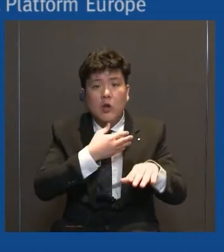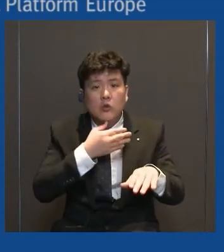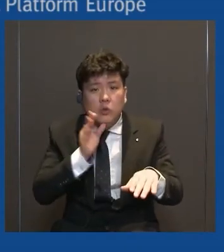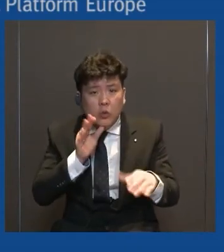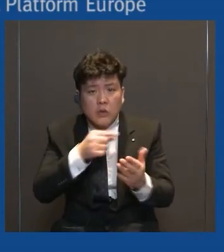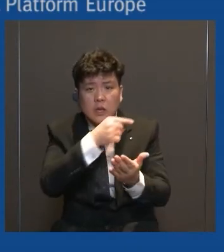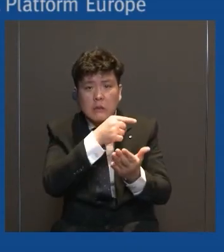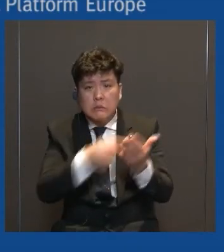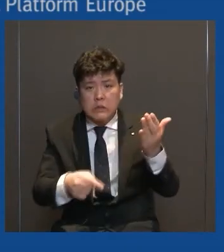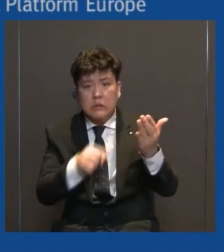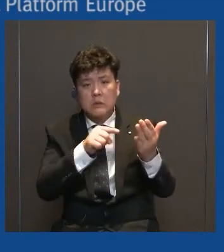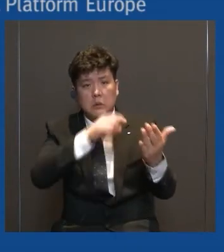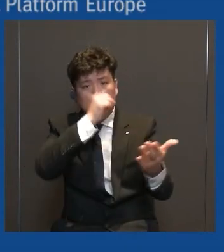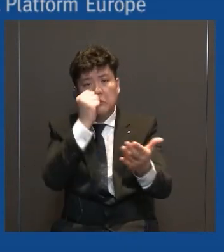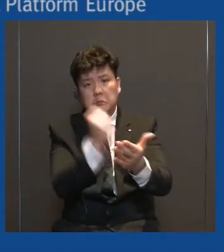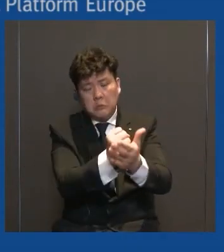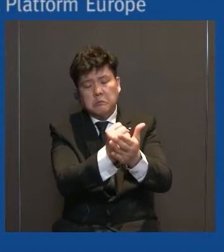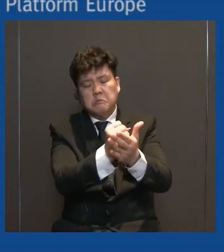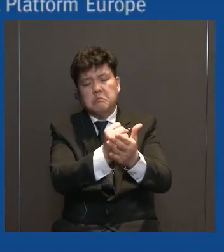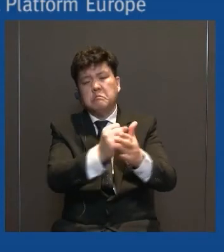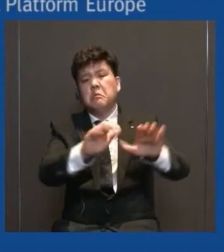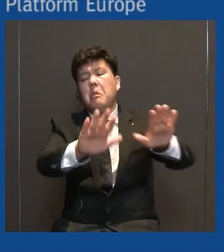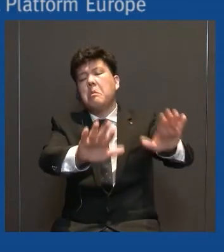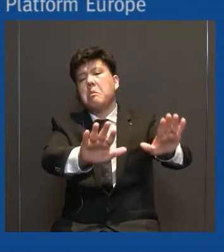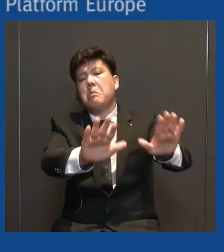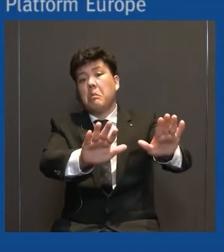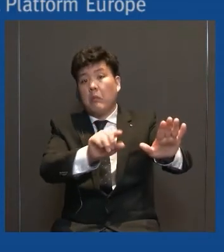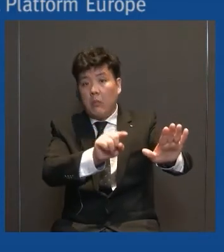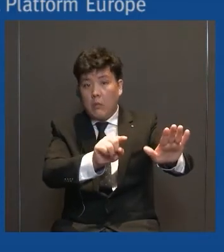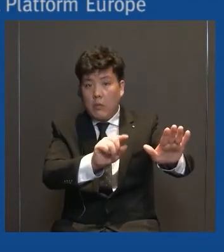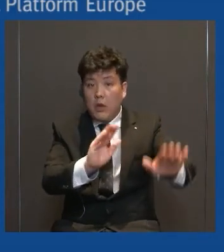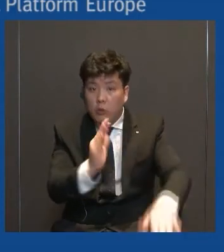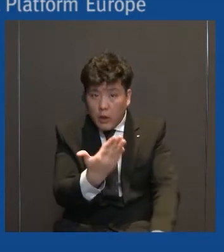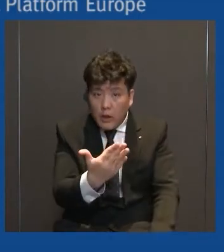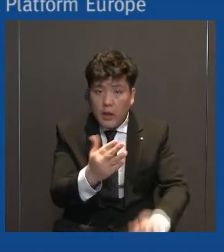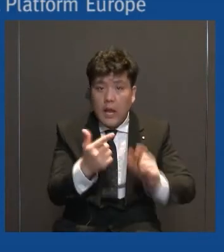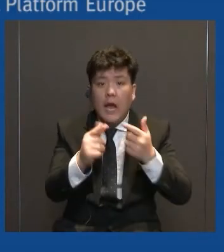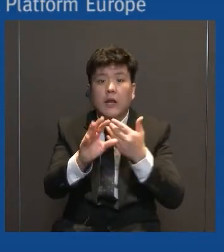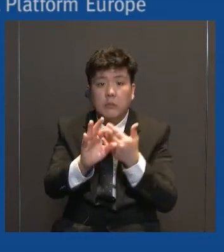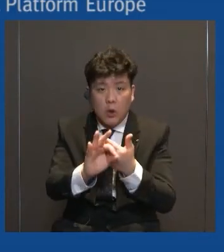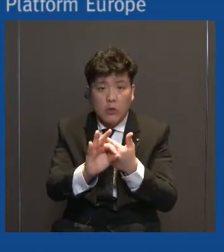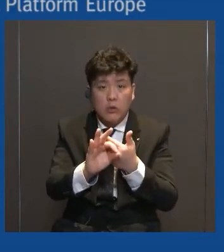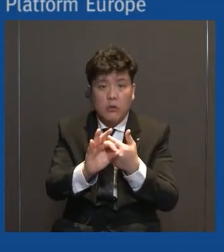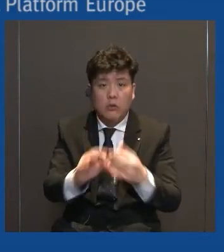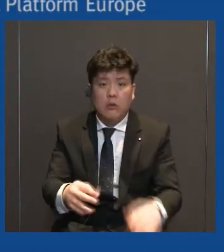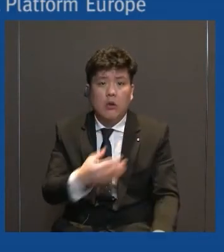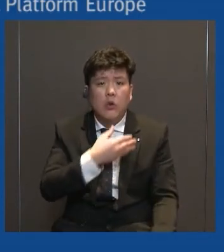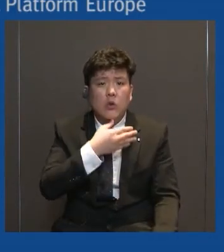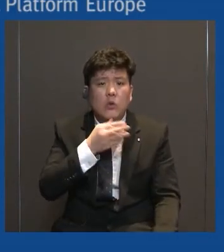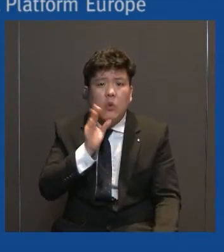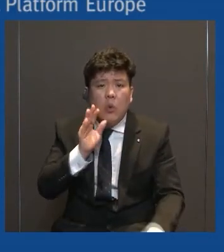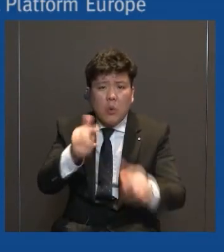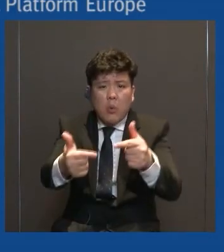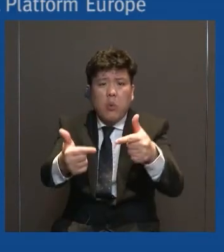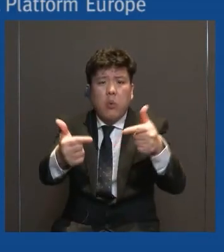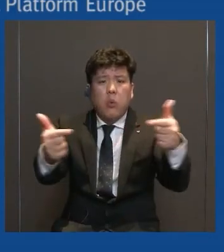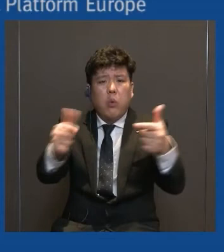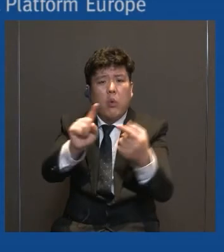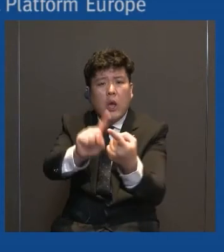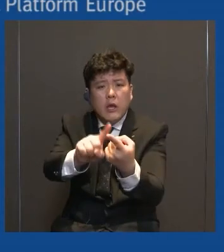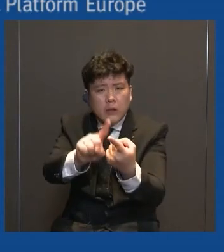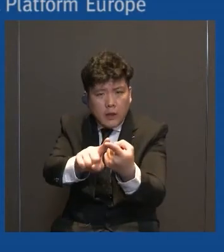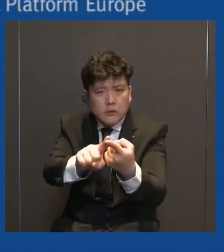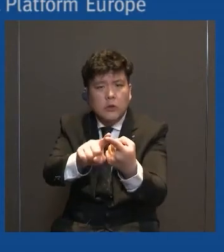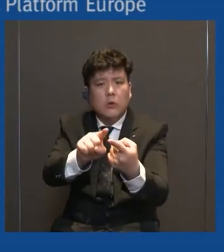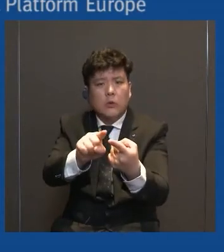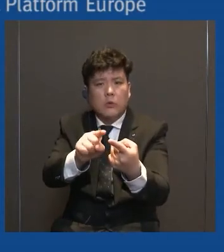we fundamentally rethink how we age, the attention, recognition, and support we give each other when we're older? And I think,